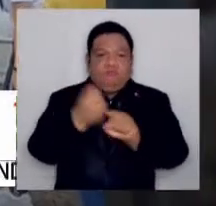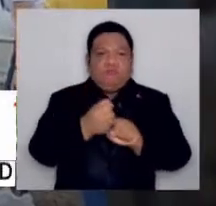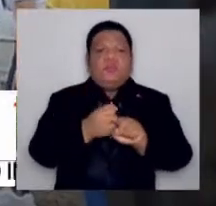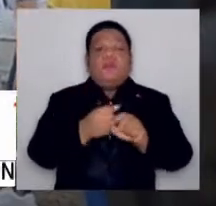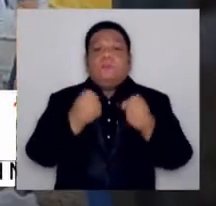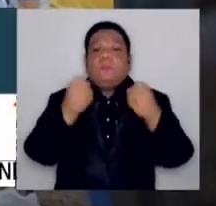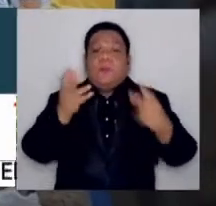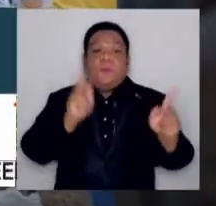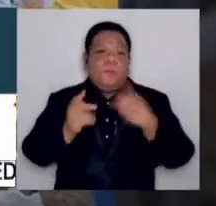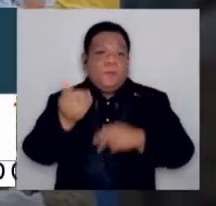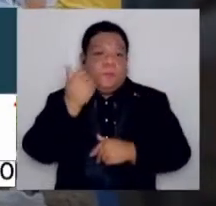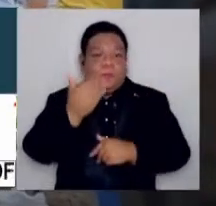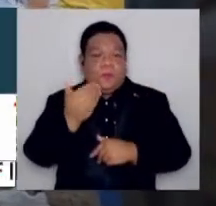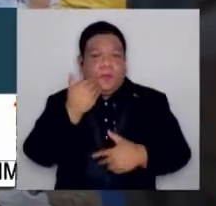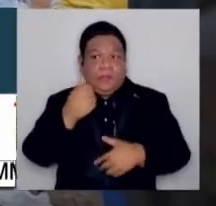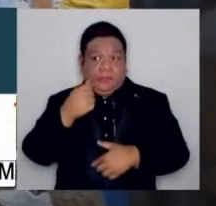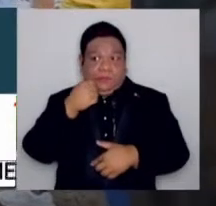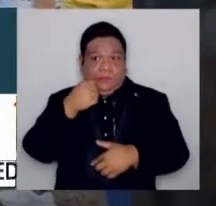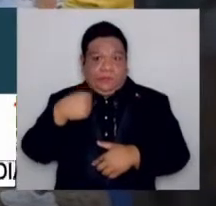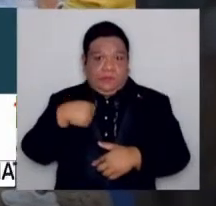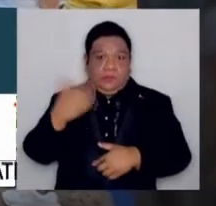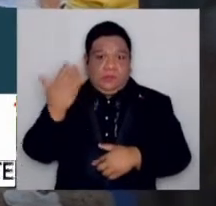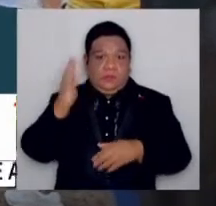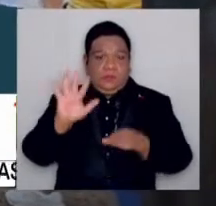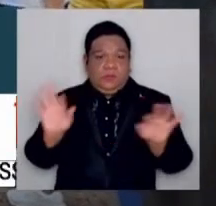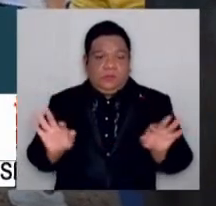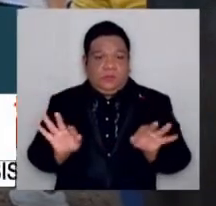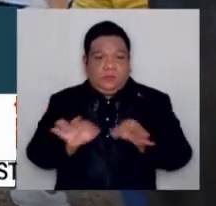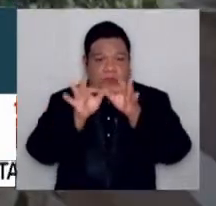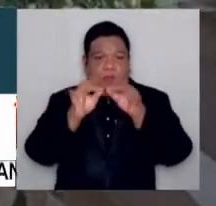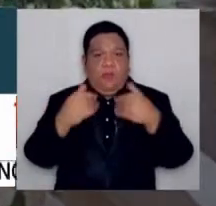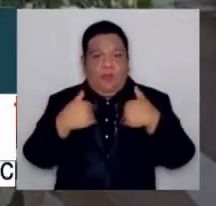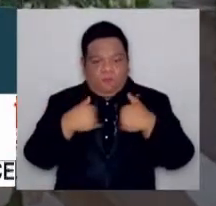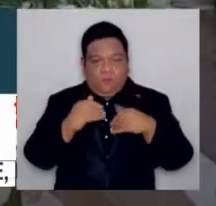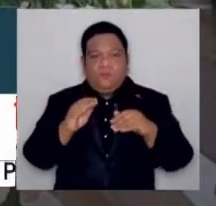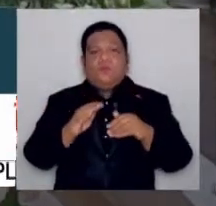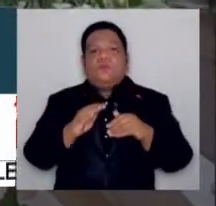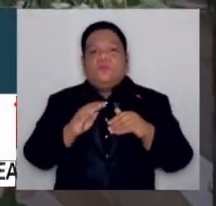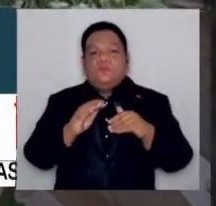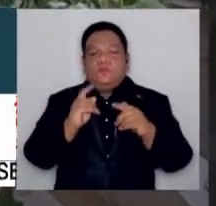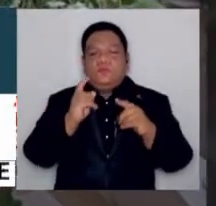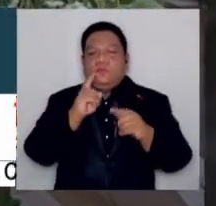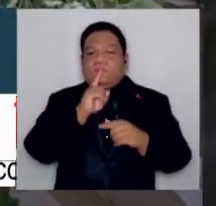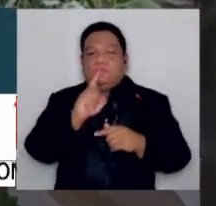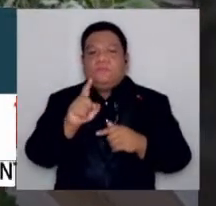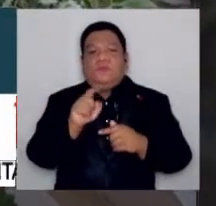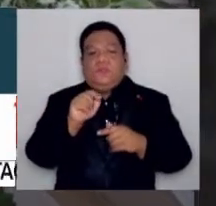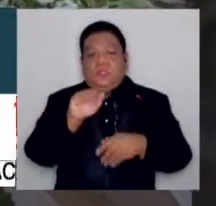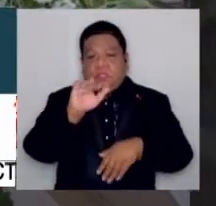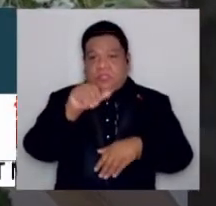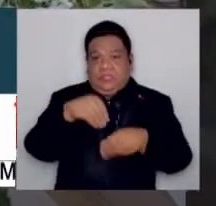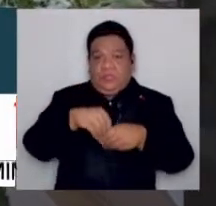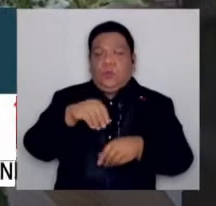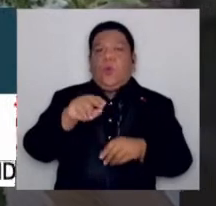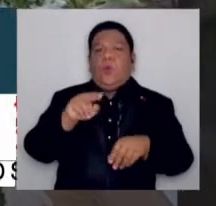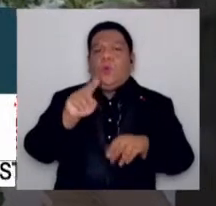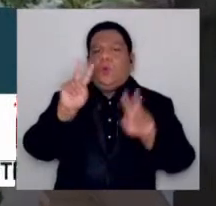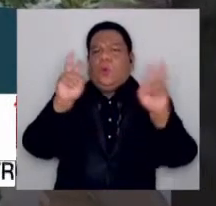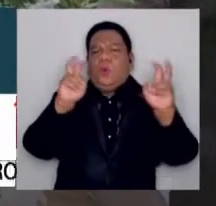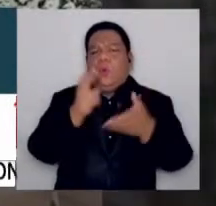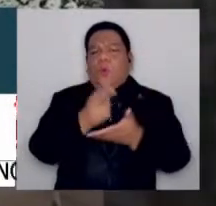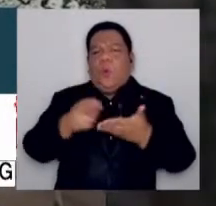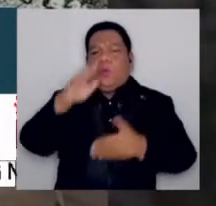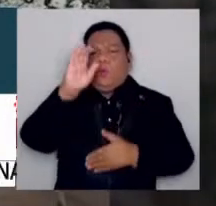A mass was held on Sunday on the eve of the anniversary. Another mass this morning at the Holy Cross Memorial, while a candle